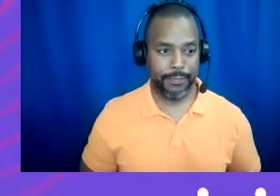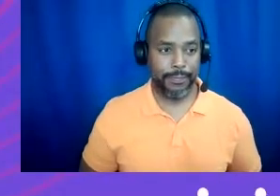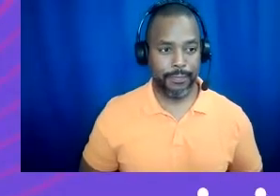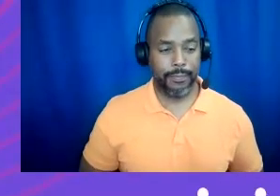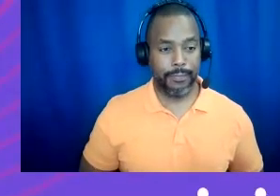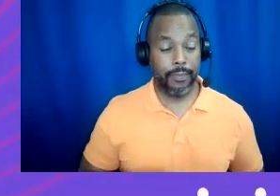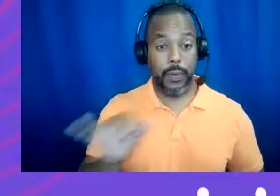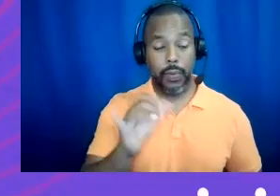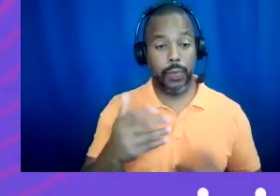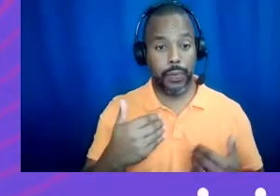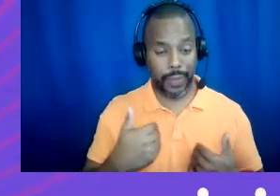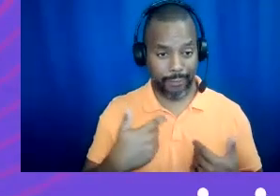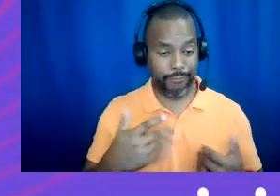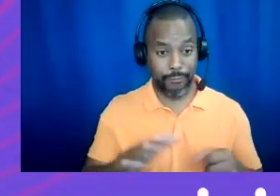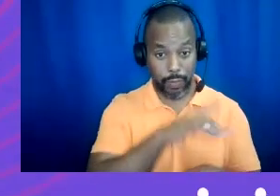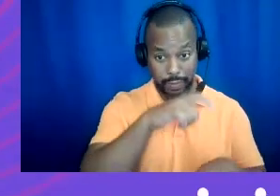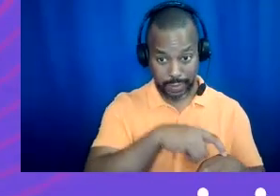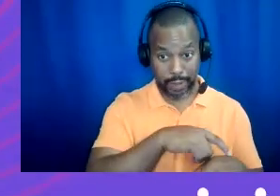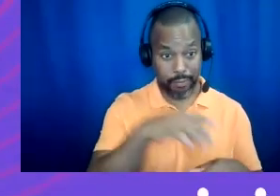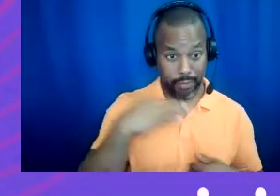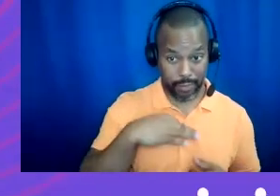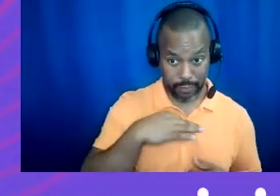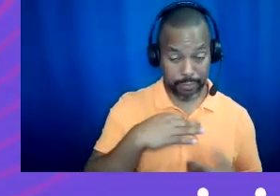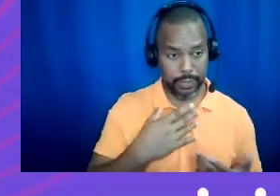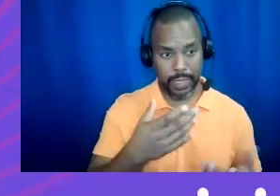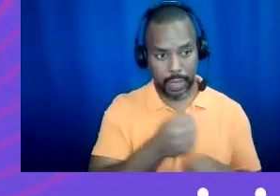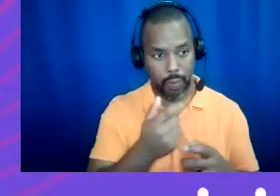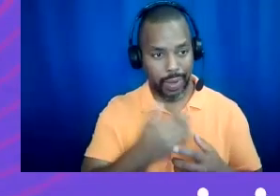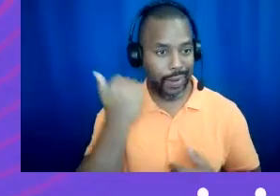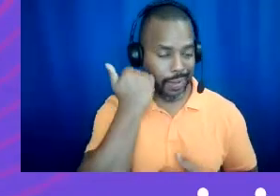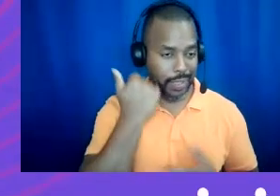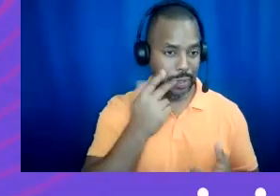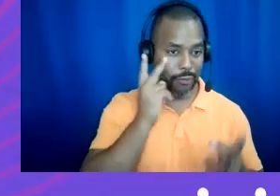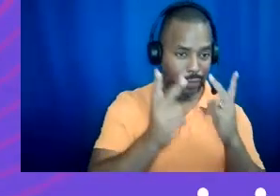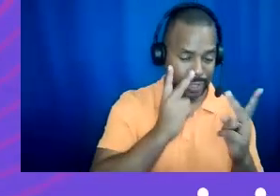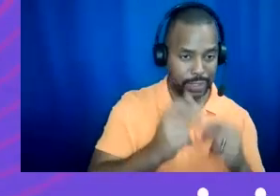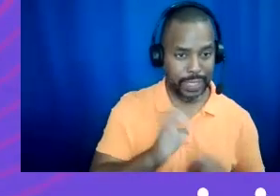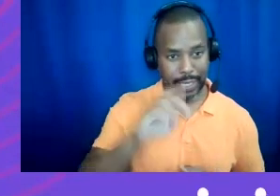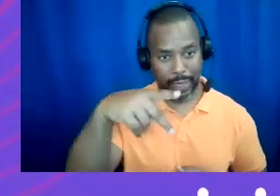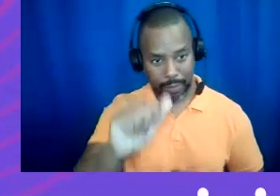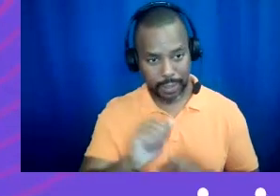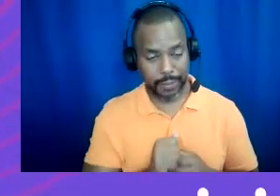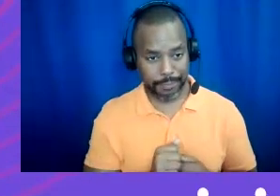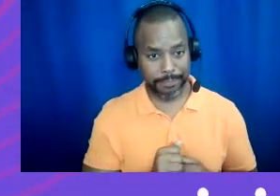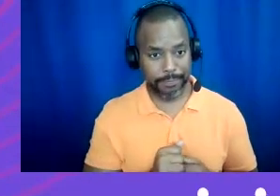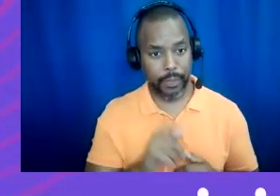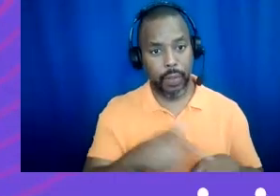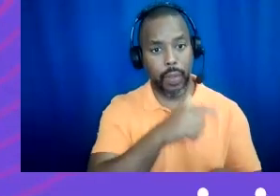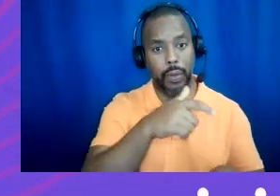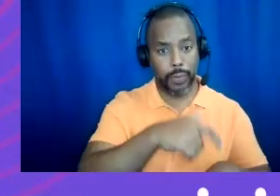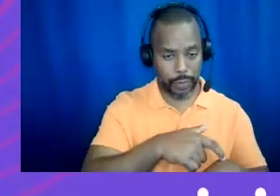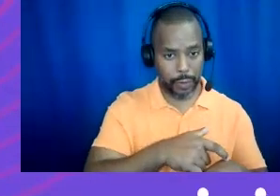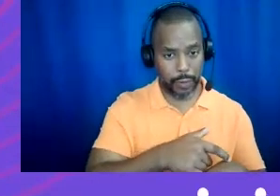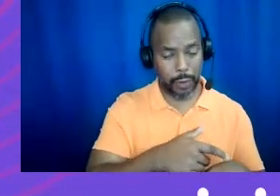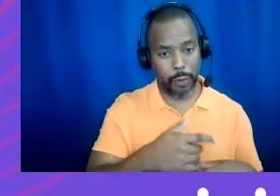You also get, as a full-time benefit eligible employee, you also get dental, vision, employee assistance program, long-term disability insurance,